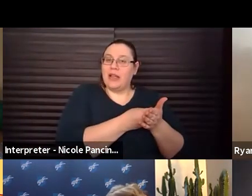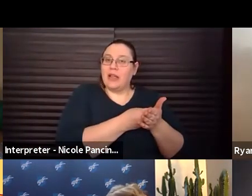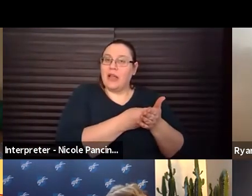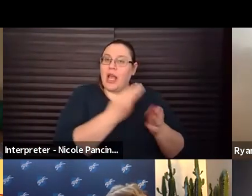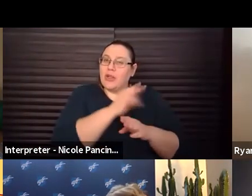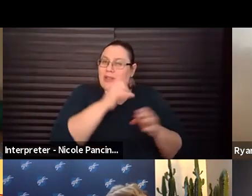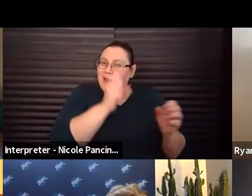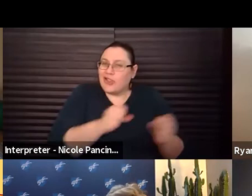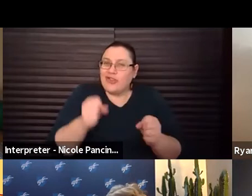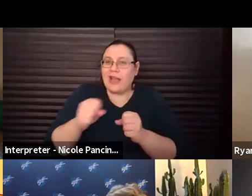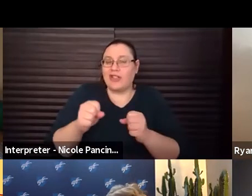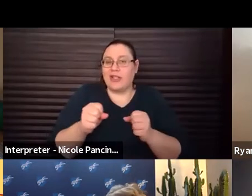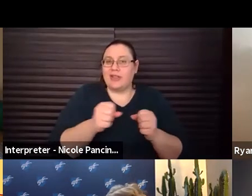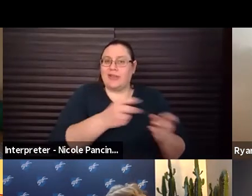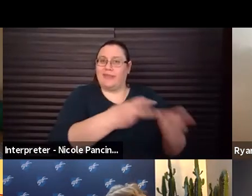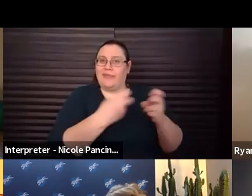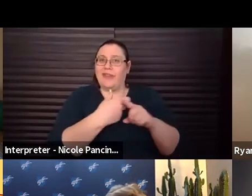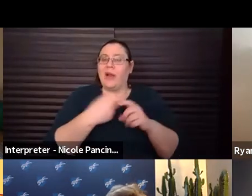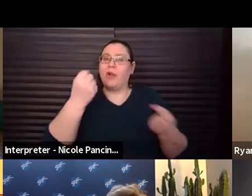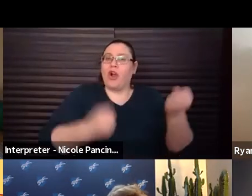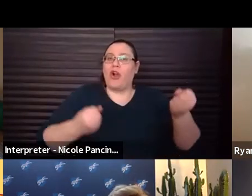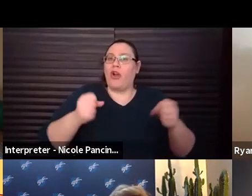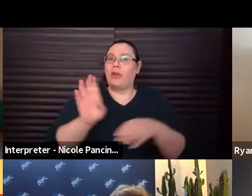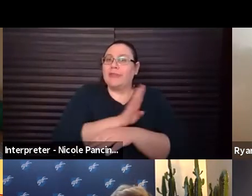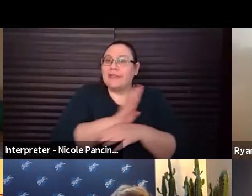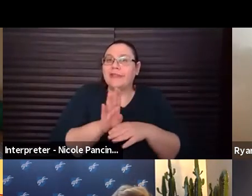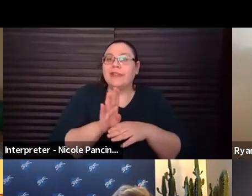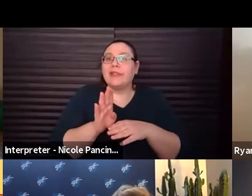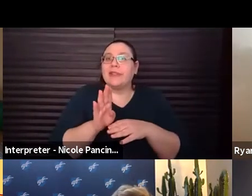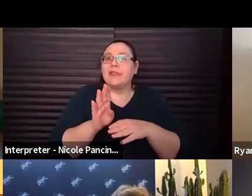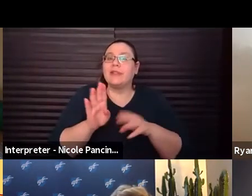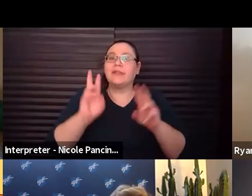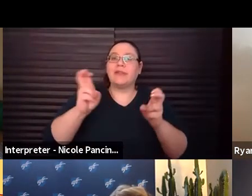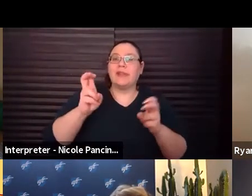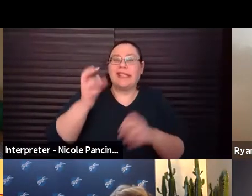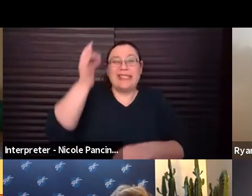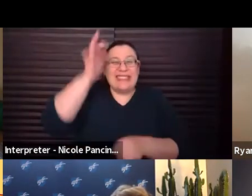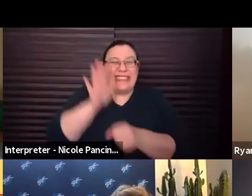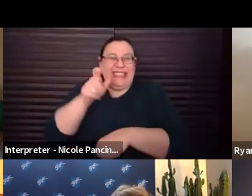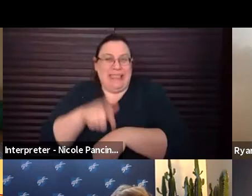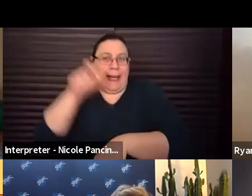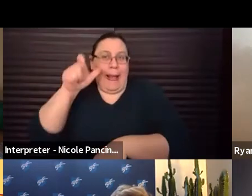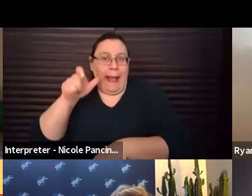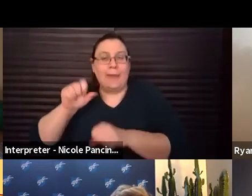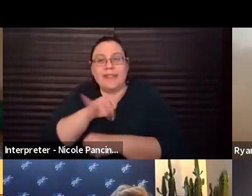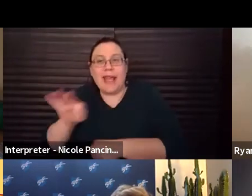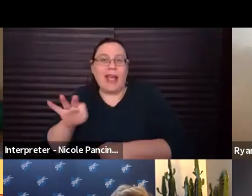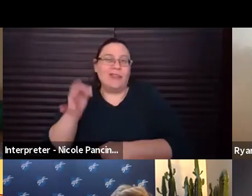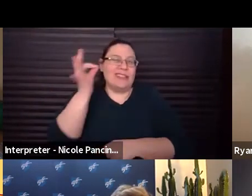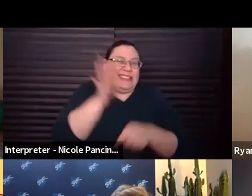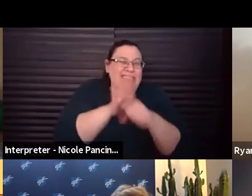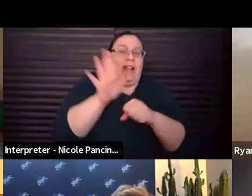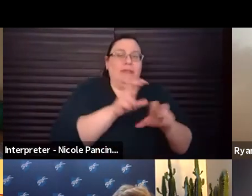strategies that are modeled off of the auto industry in terms of just-in-time staffing, stocking, which has left